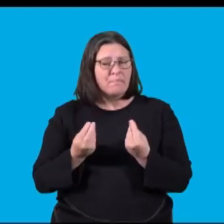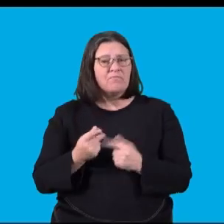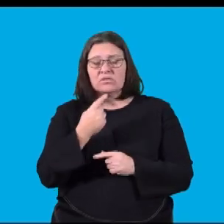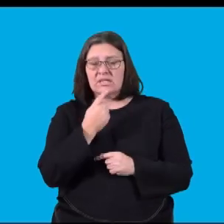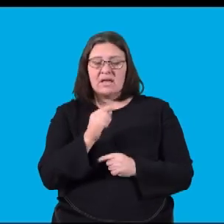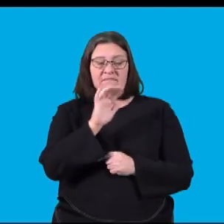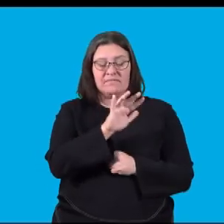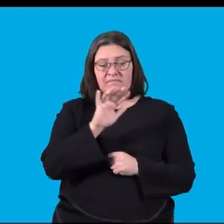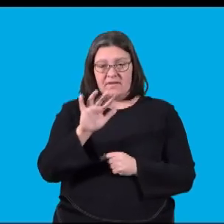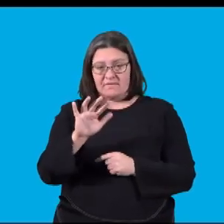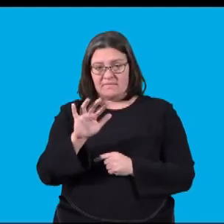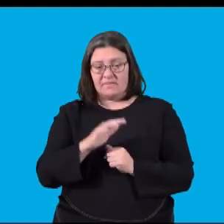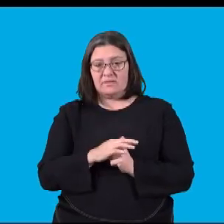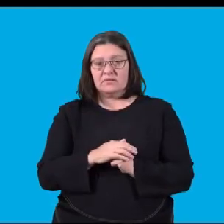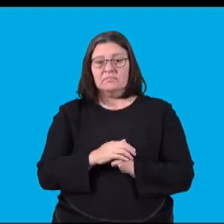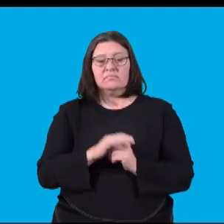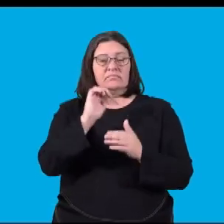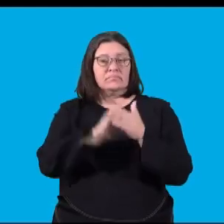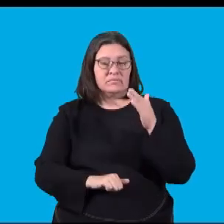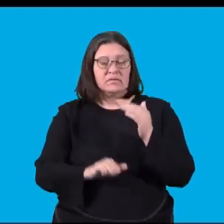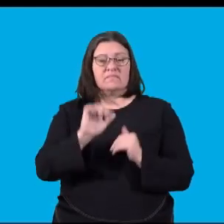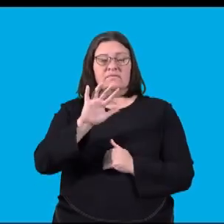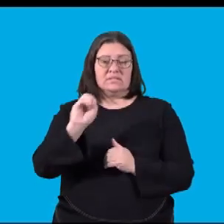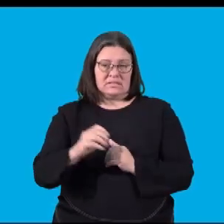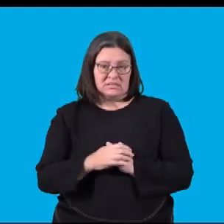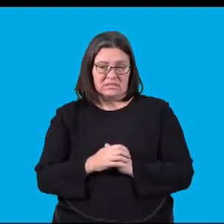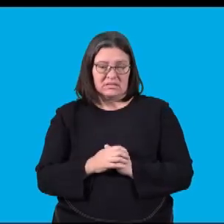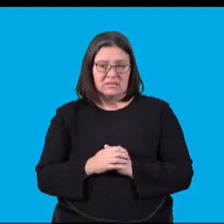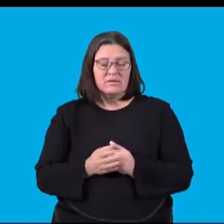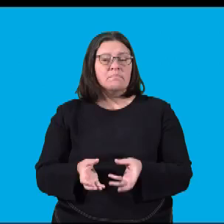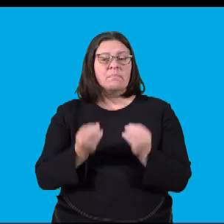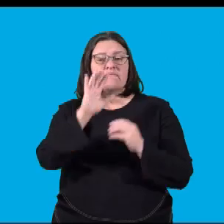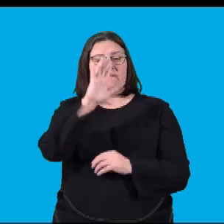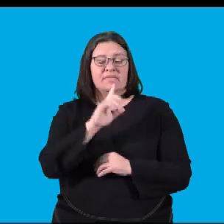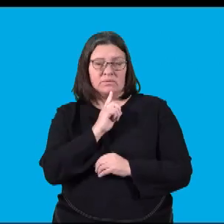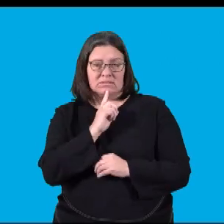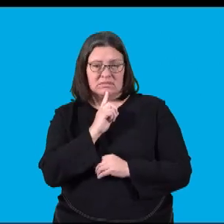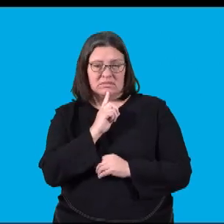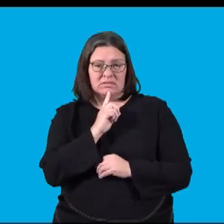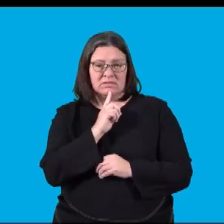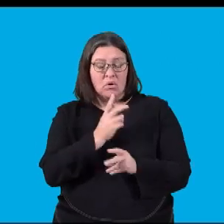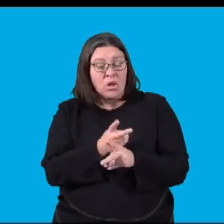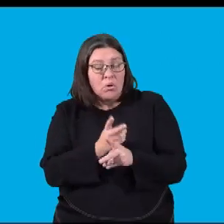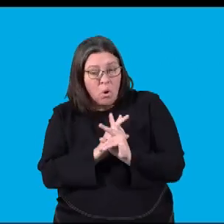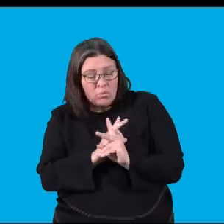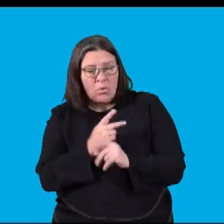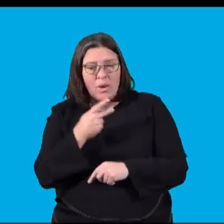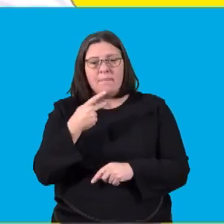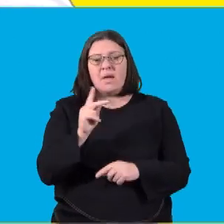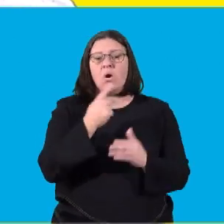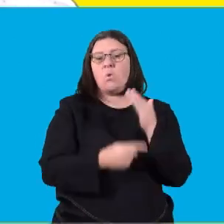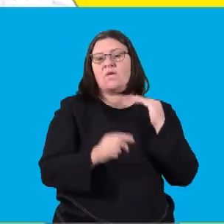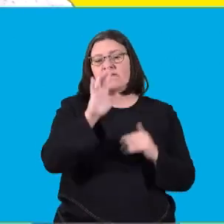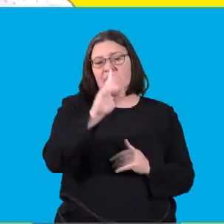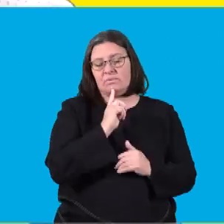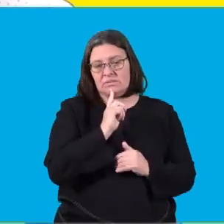if you say 55 subtract 50, then you get the 5,000. That means on the loan, we're paying